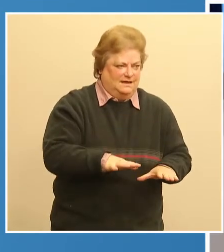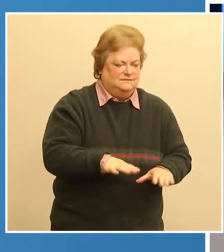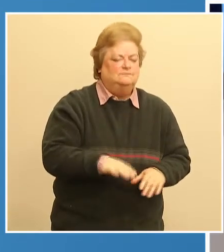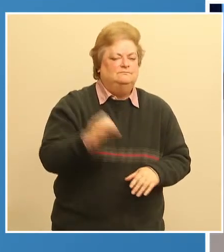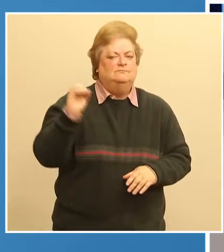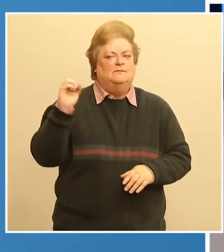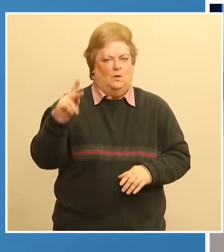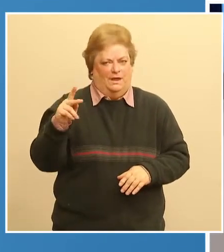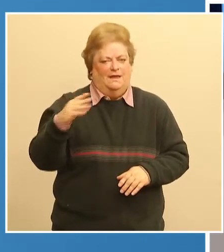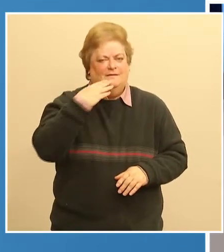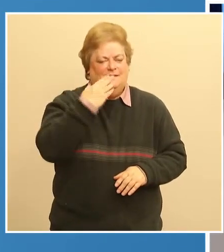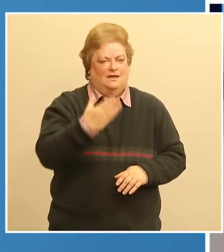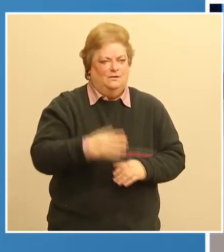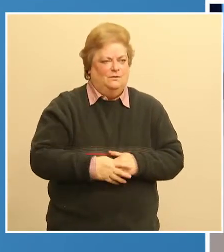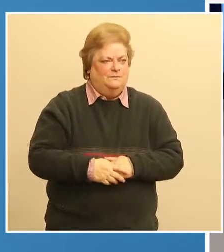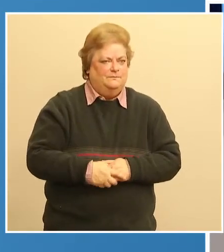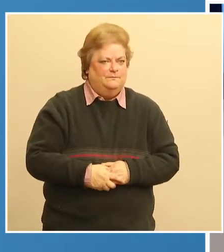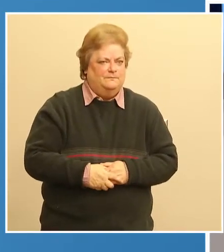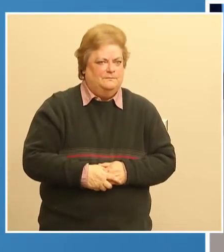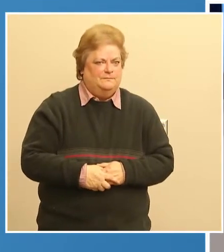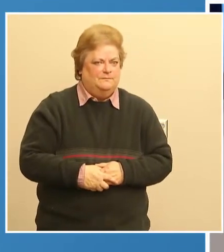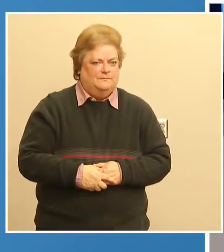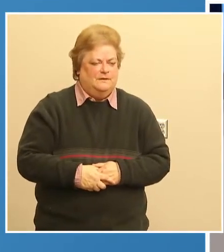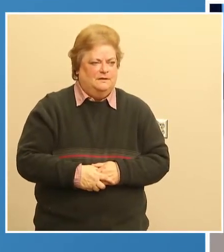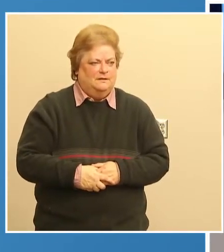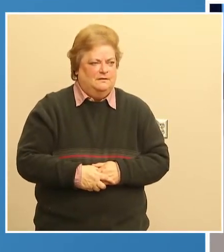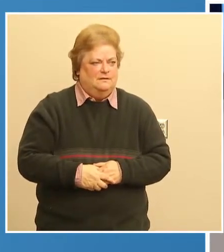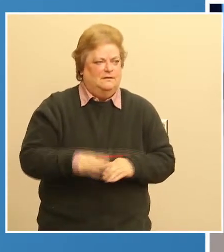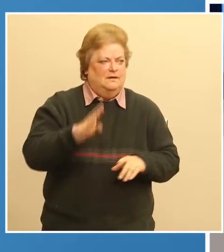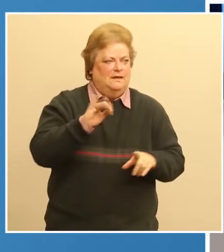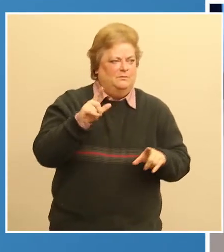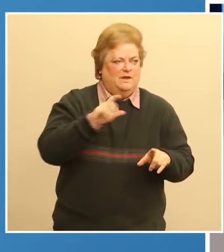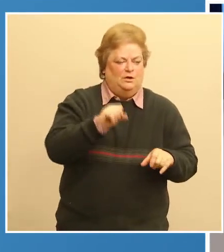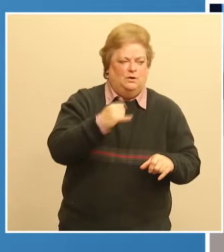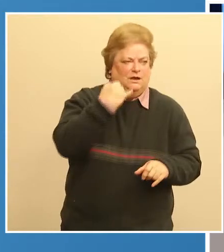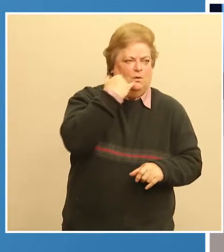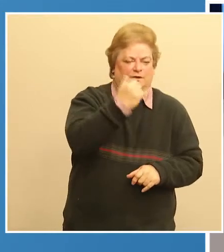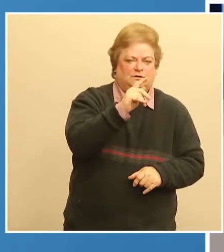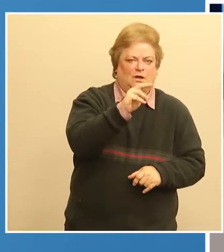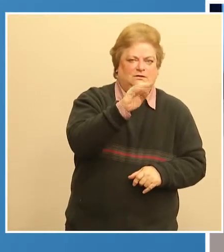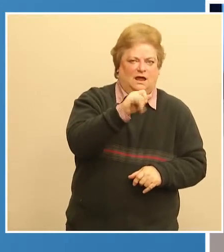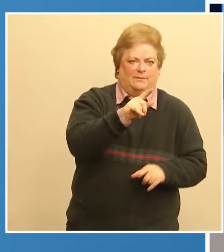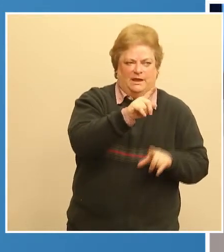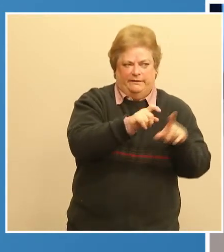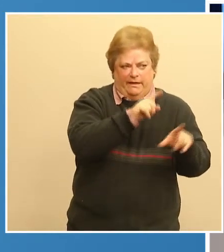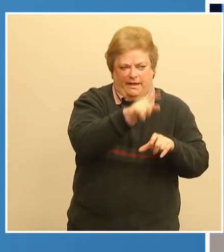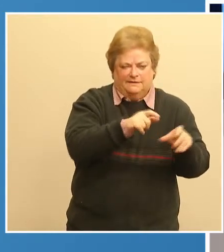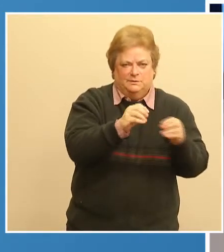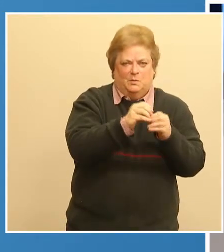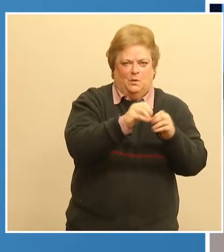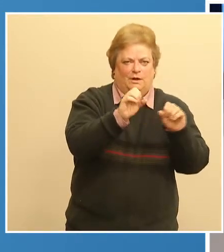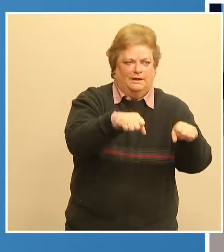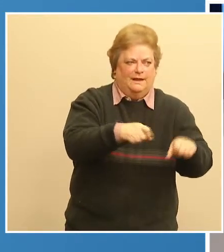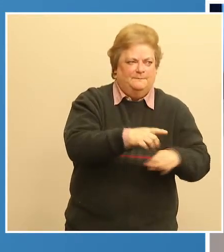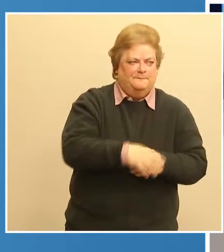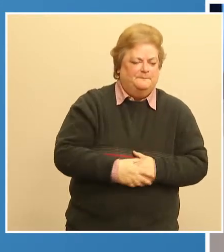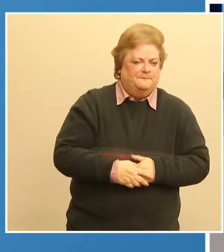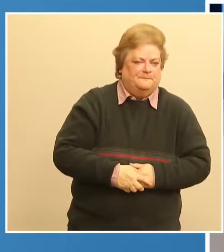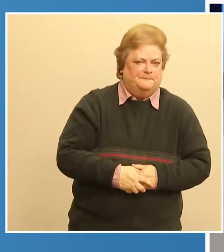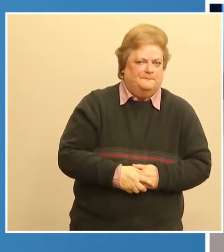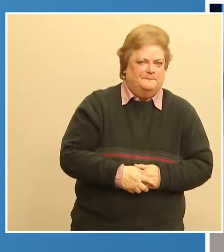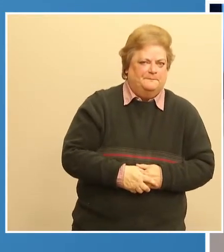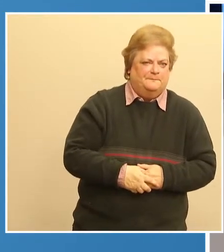Okay, thank you. Yep. And Bill, you can always call Tommy and ask him questions too.